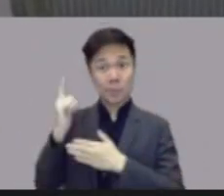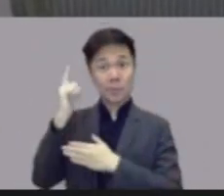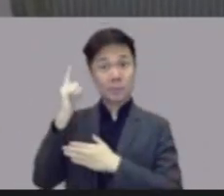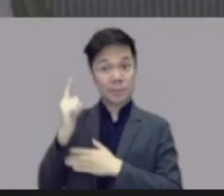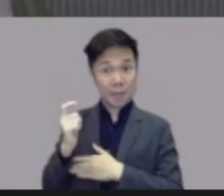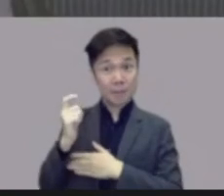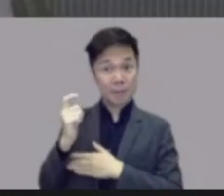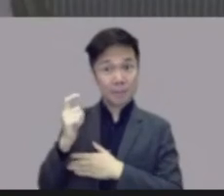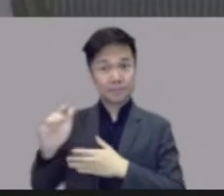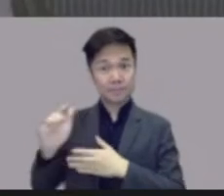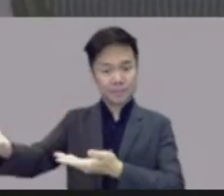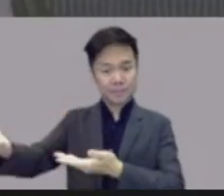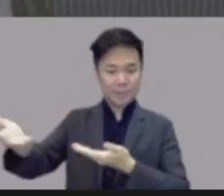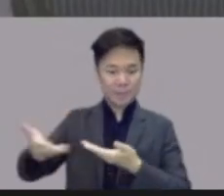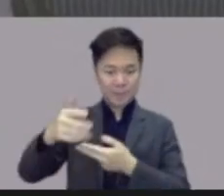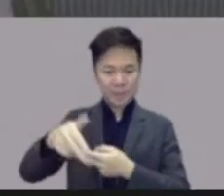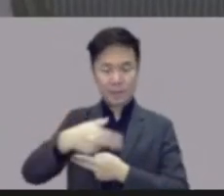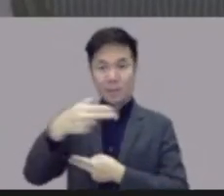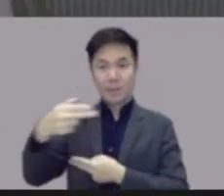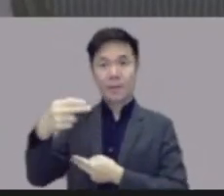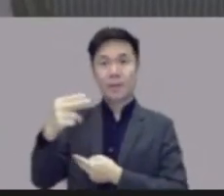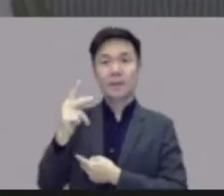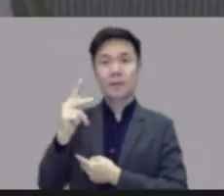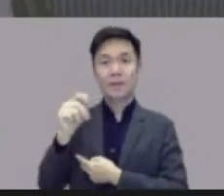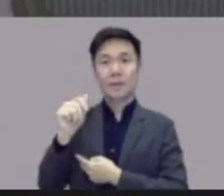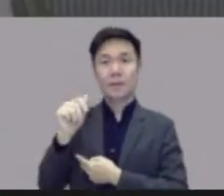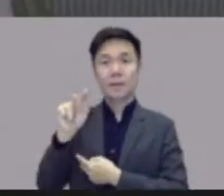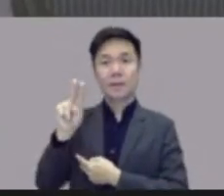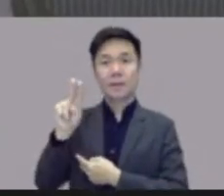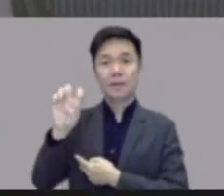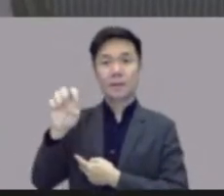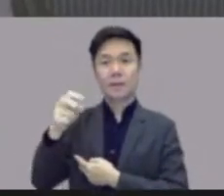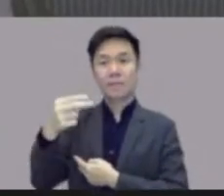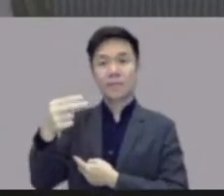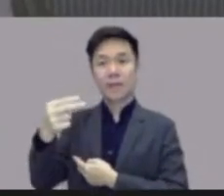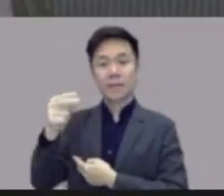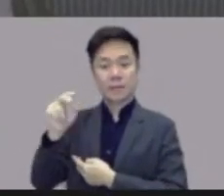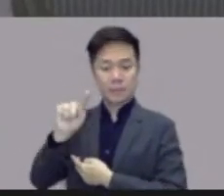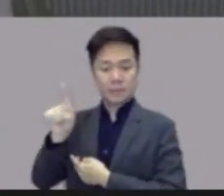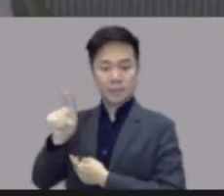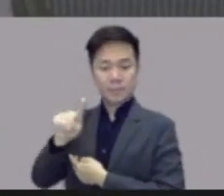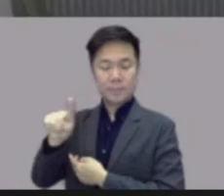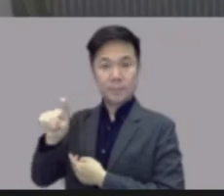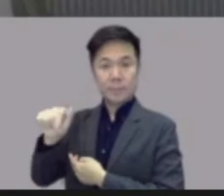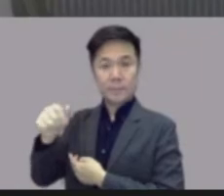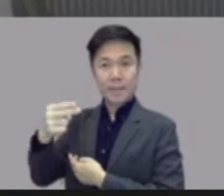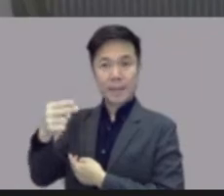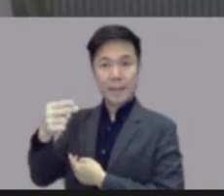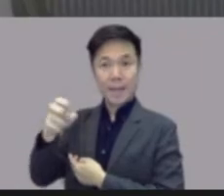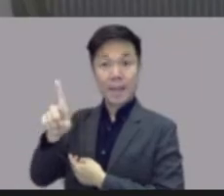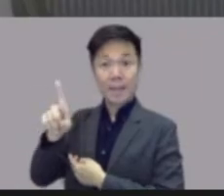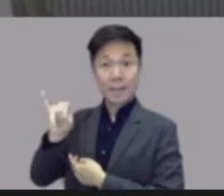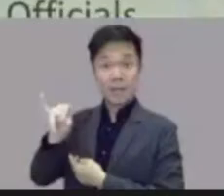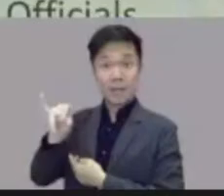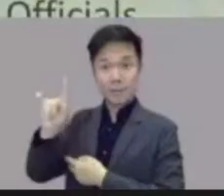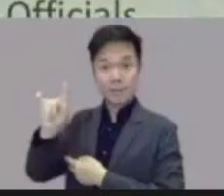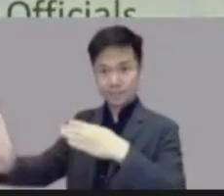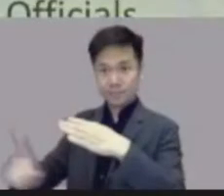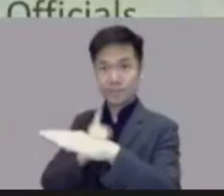copies ID Deputy objective Secretary of eska to open the seventh session of the committee